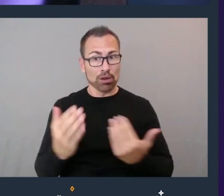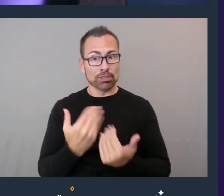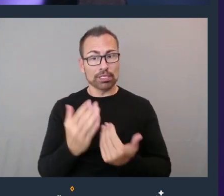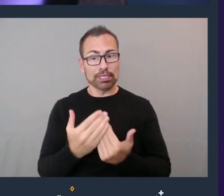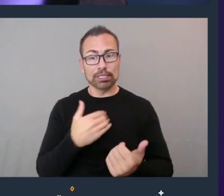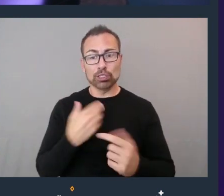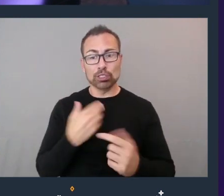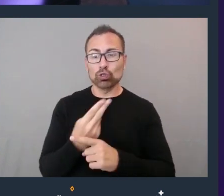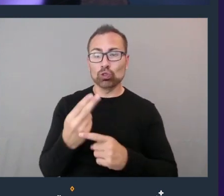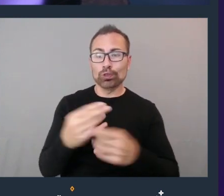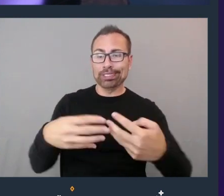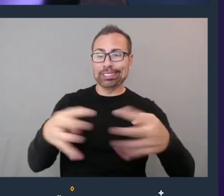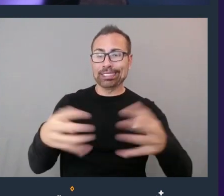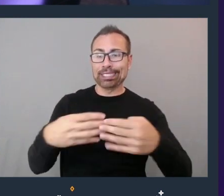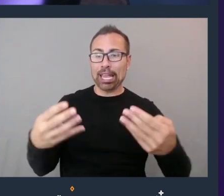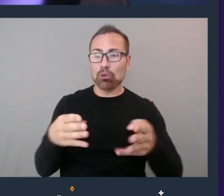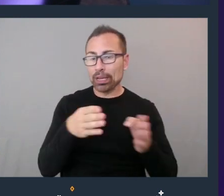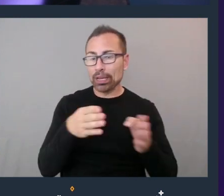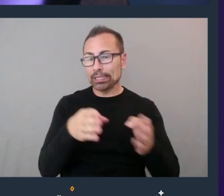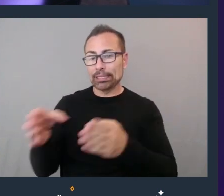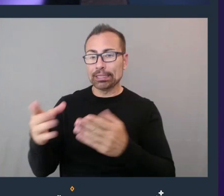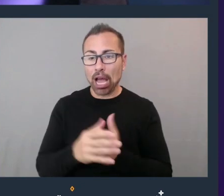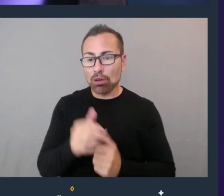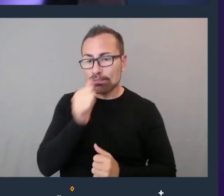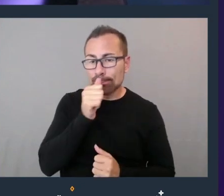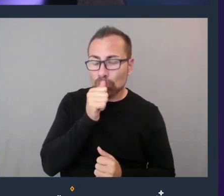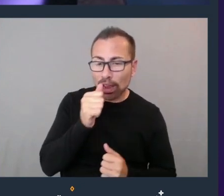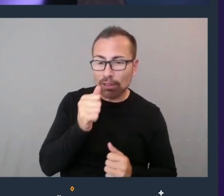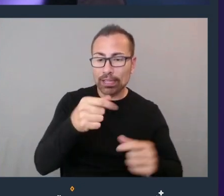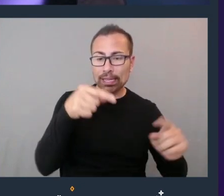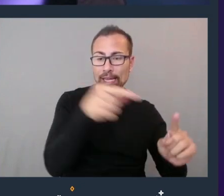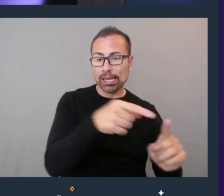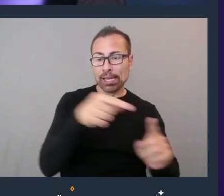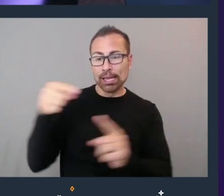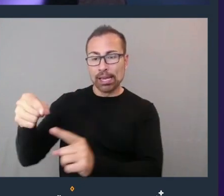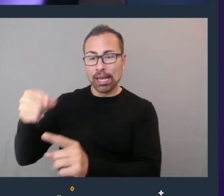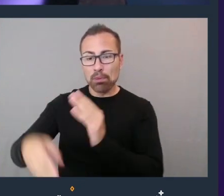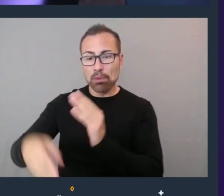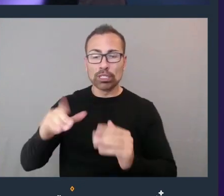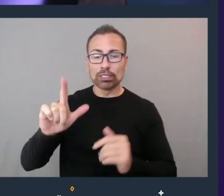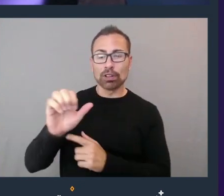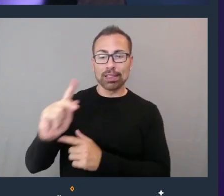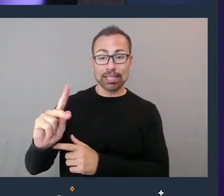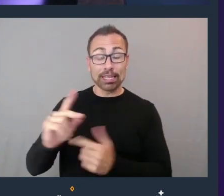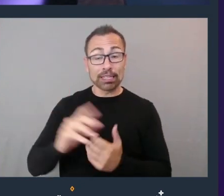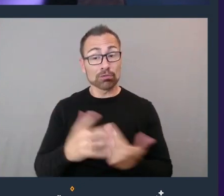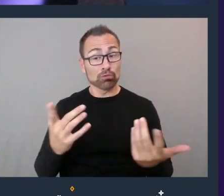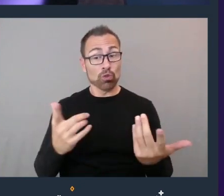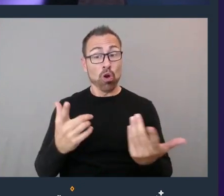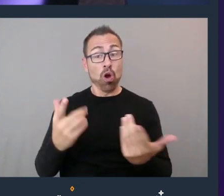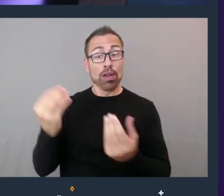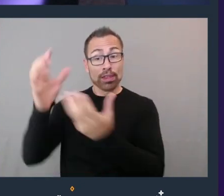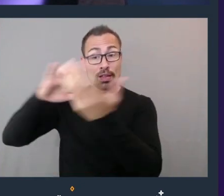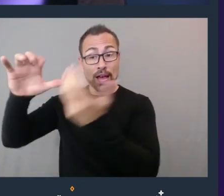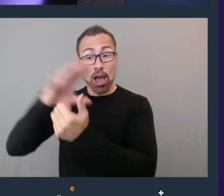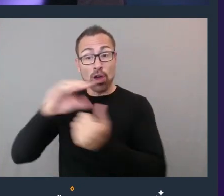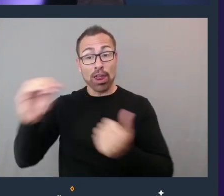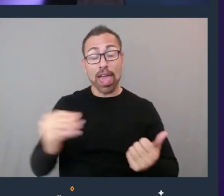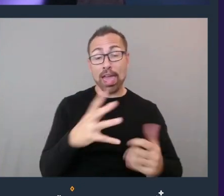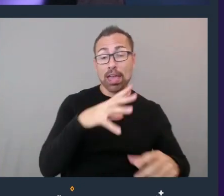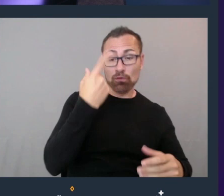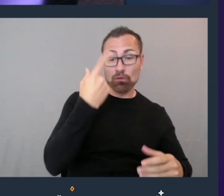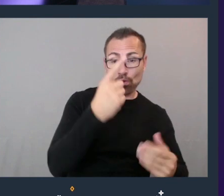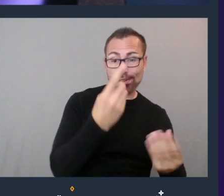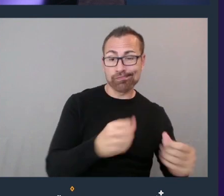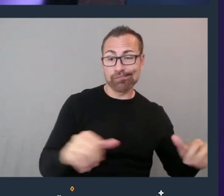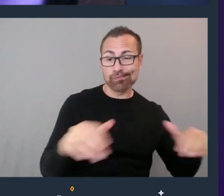for instances connecting to S3 from the cloud and interface-style Private Link endpoints for your on-premises clients. All you have to do is check the box,